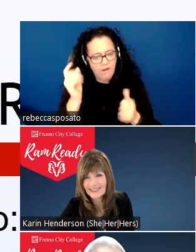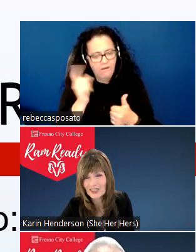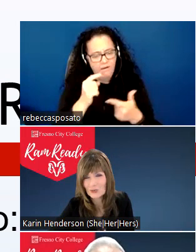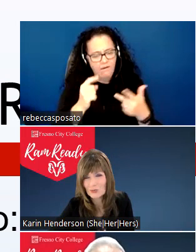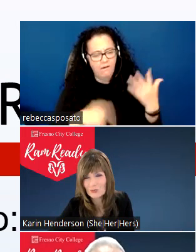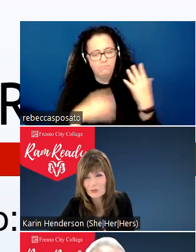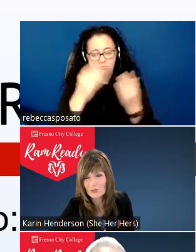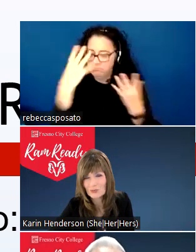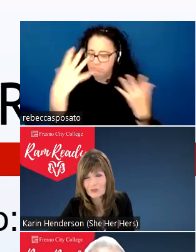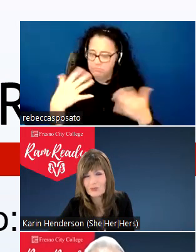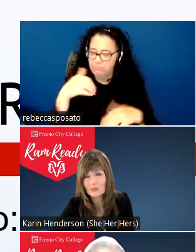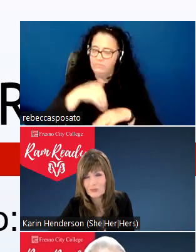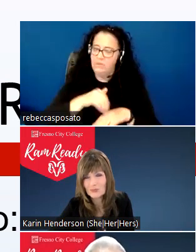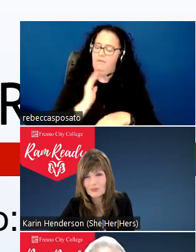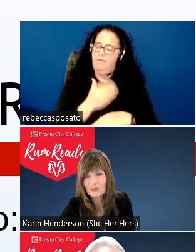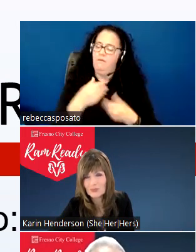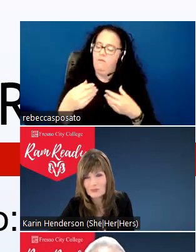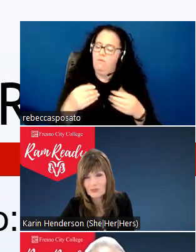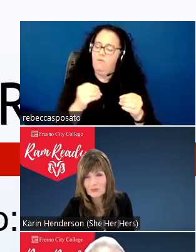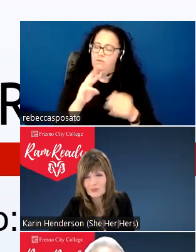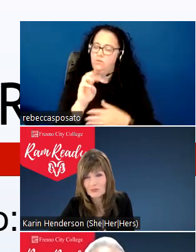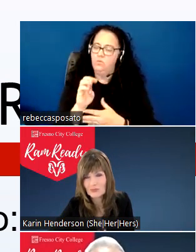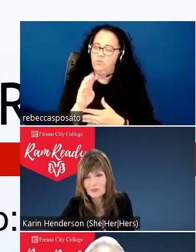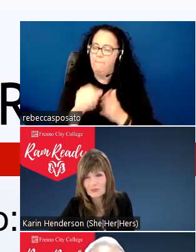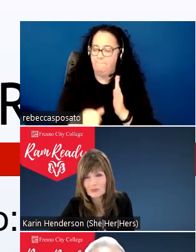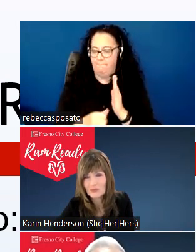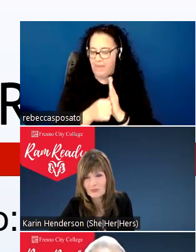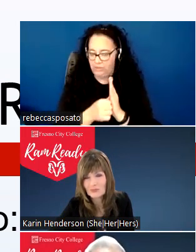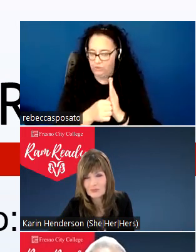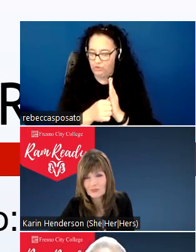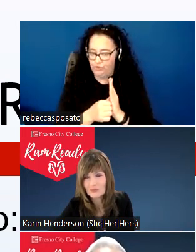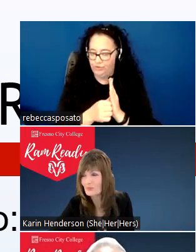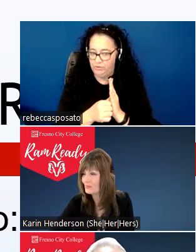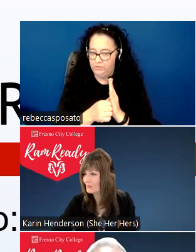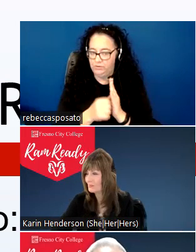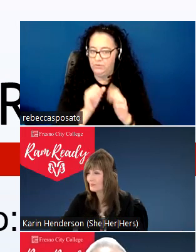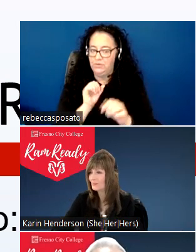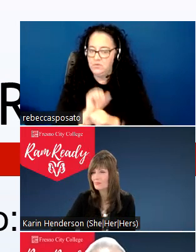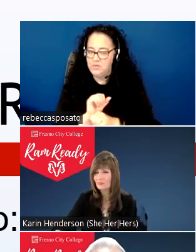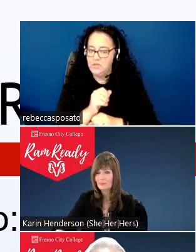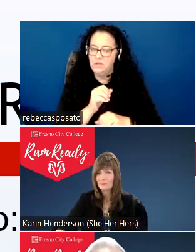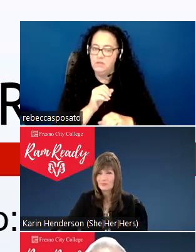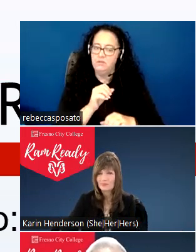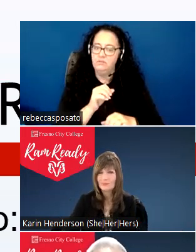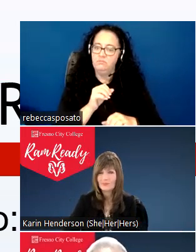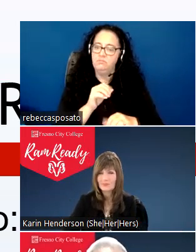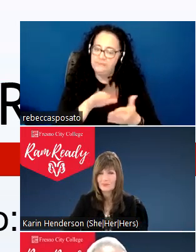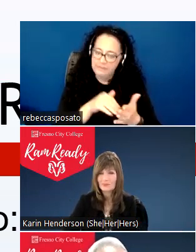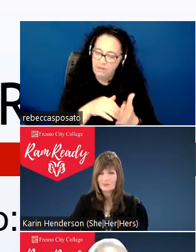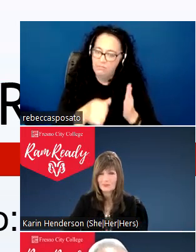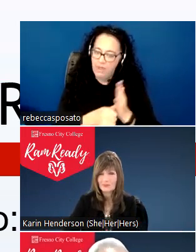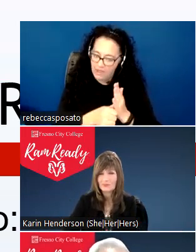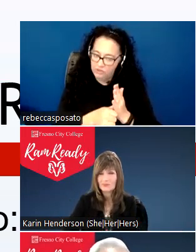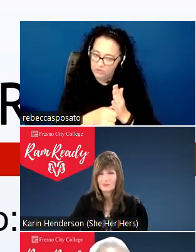our office website, our Career Employment Center page, and you can access this information